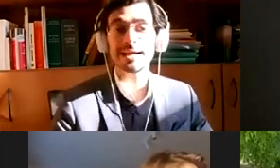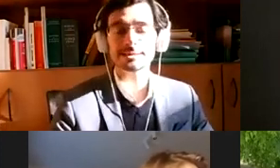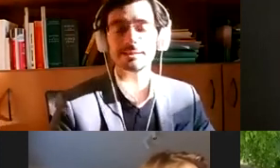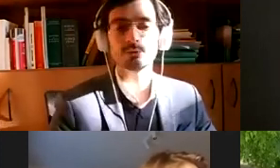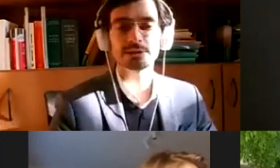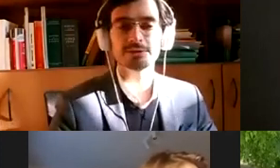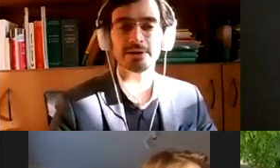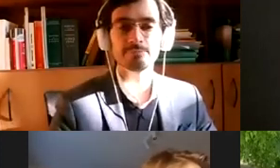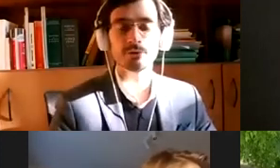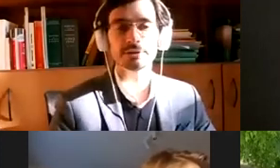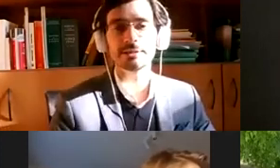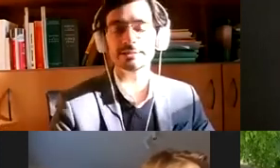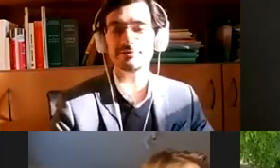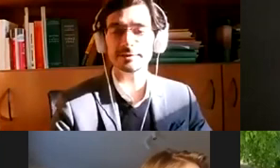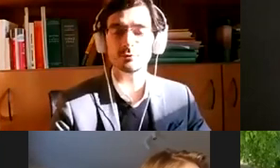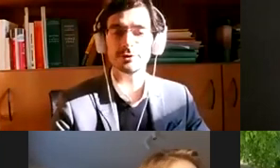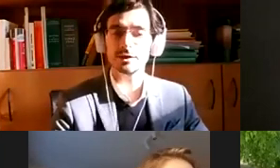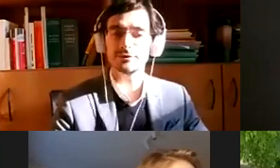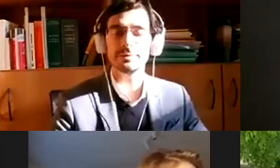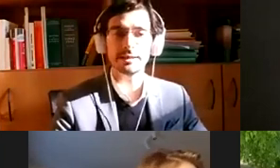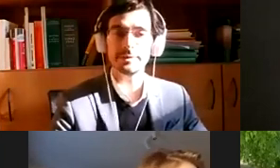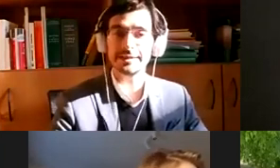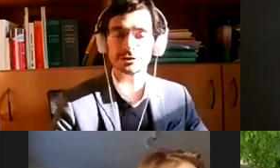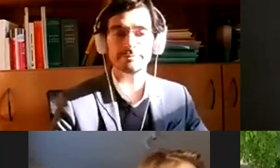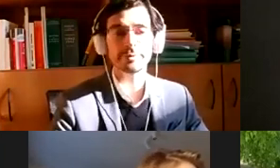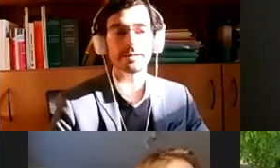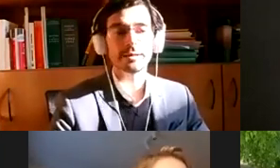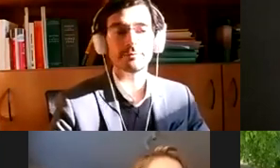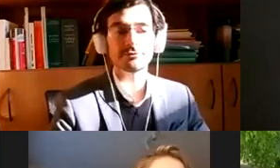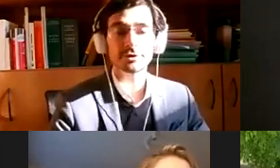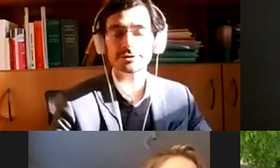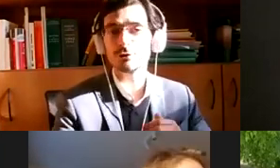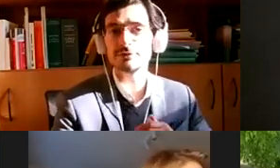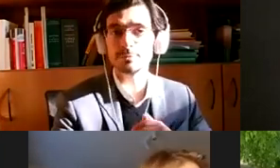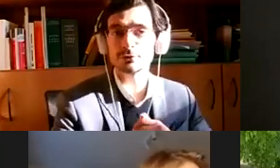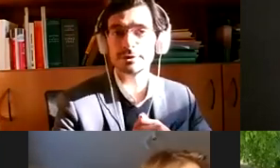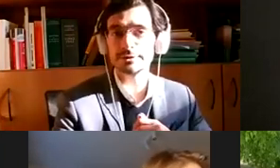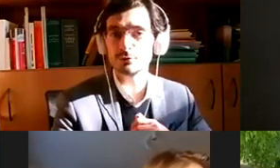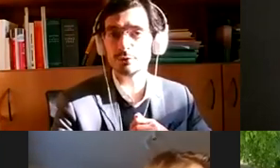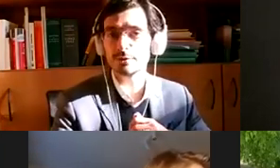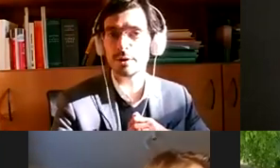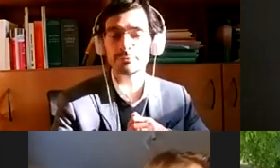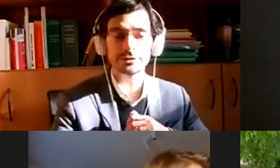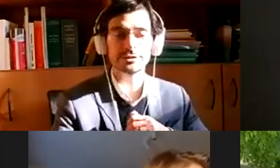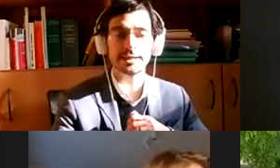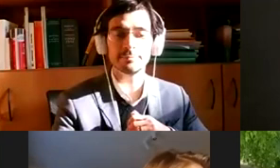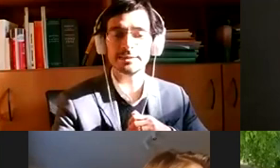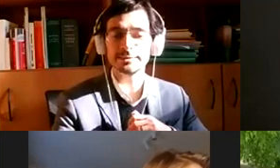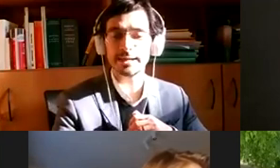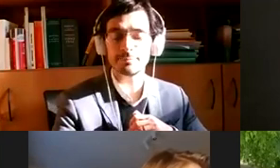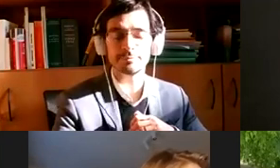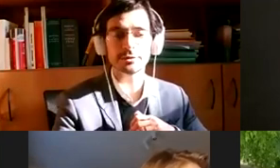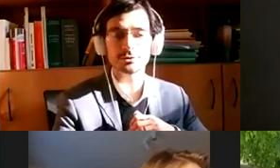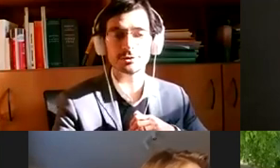a plus and what is very important is the fact that when you have a mediation, first, you have the opportunity to, in a way, bridge the